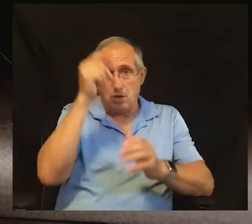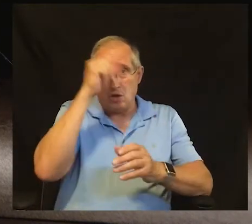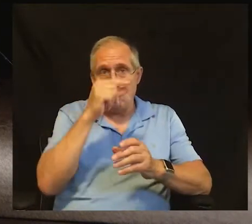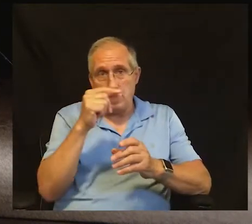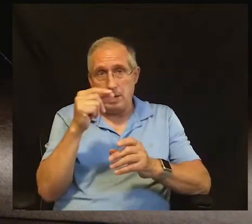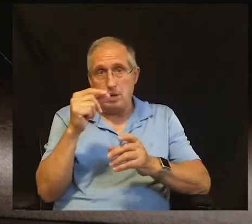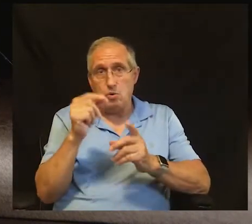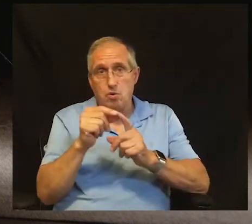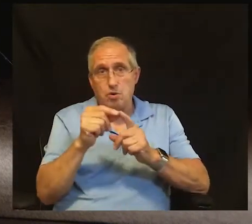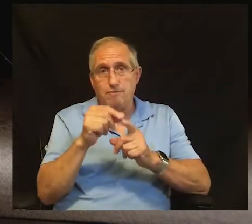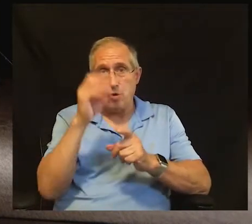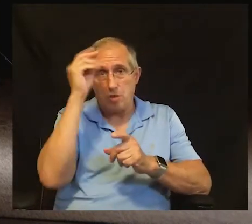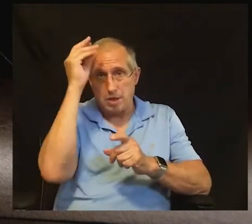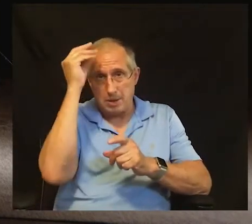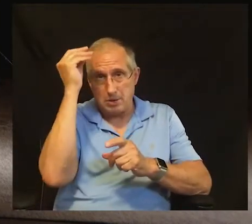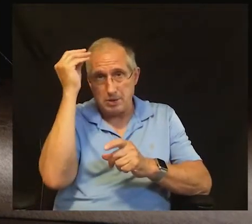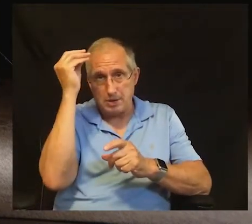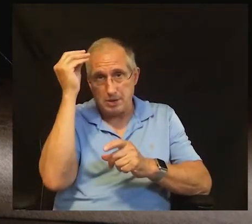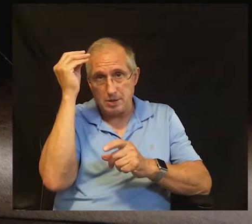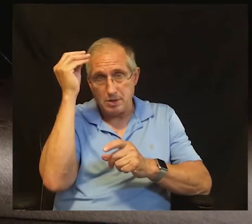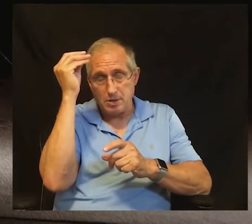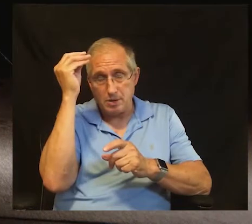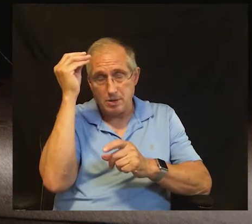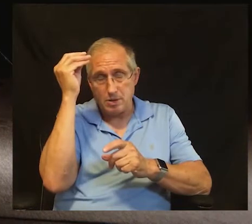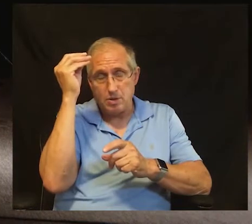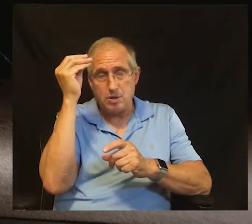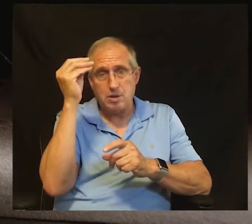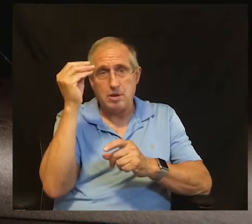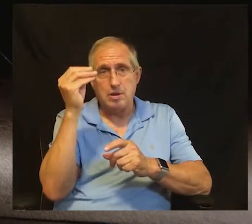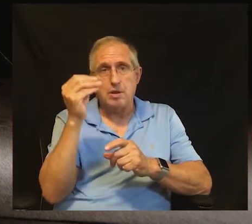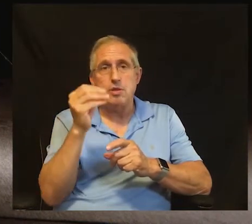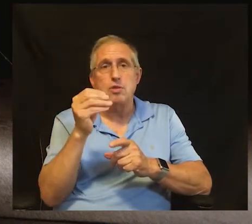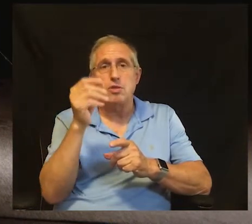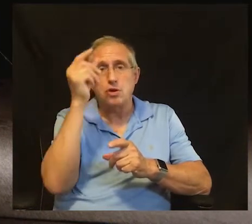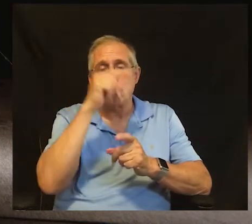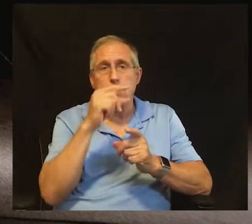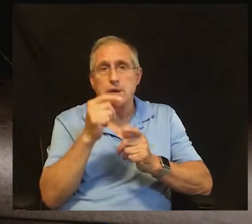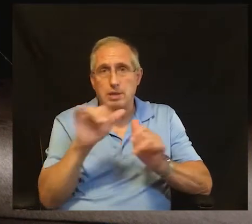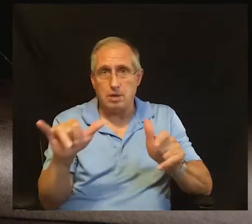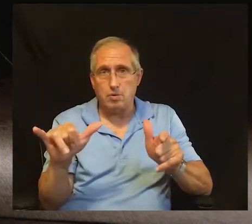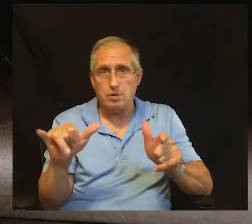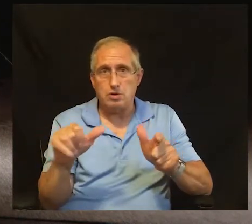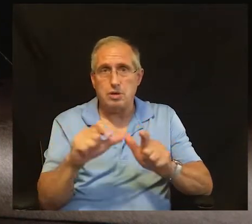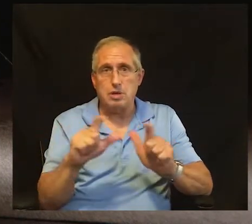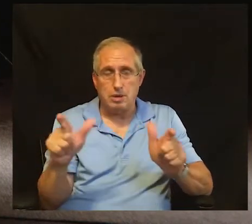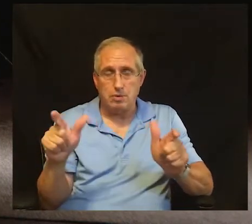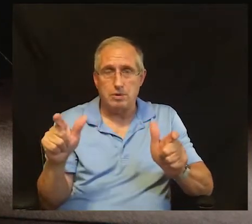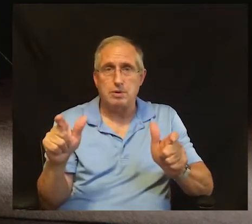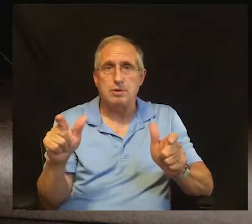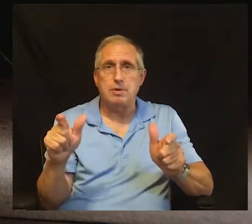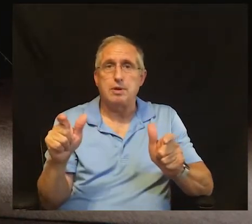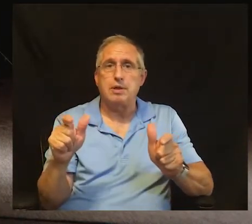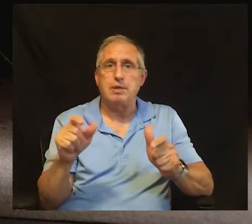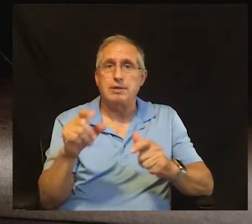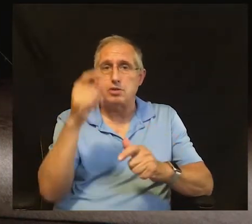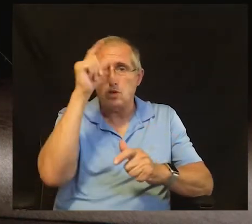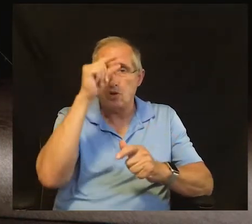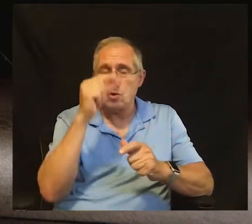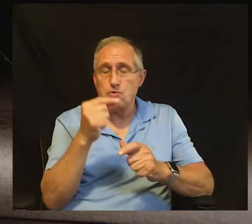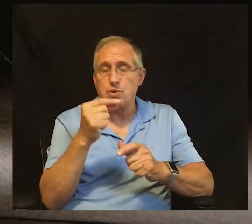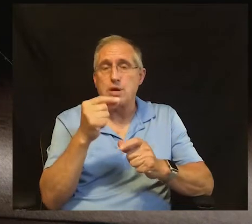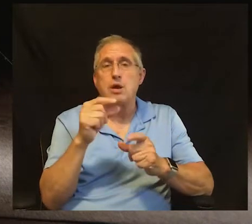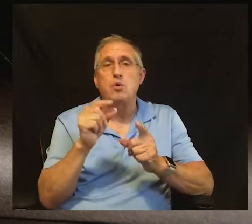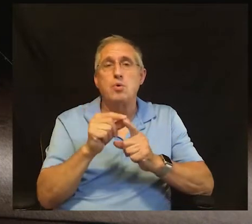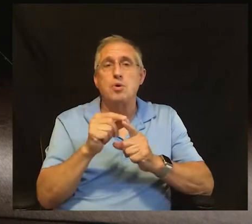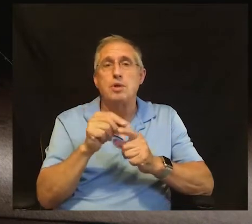for think about, the original language of the New Testament was the Greek language. It was written in the Greek language. This Greek word that